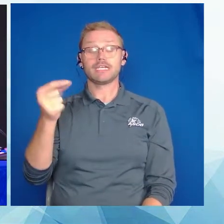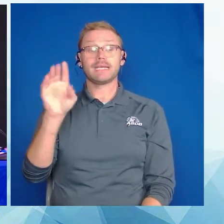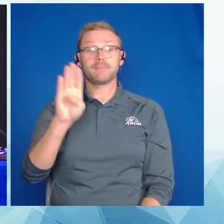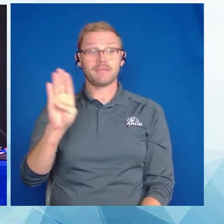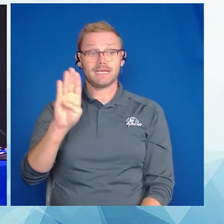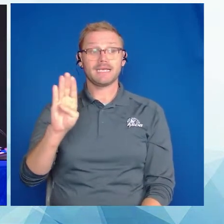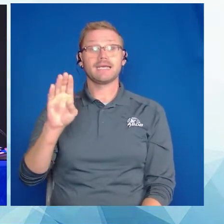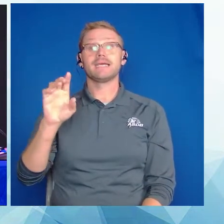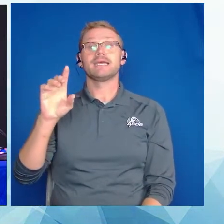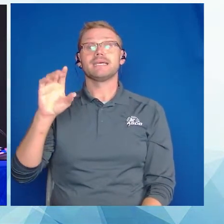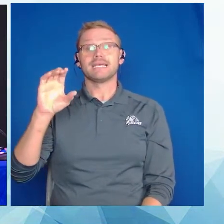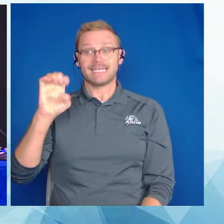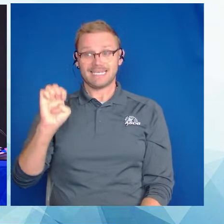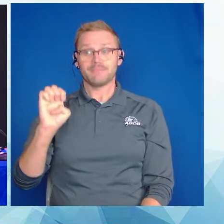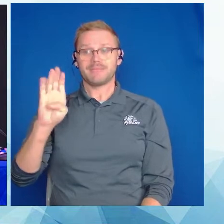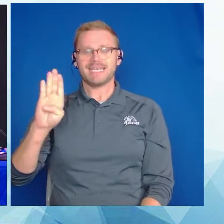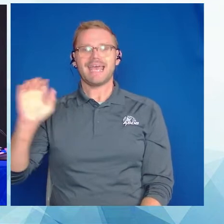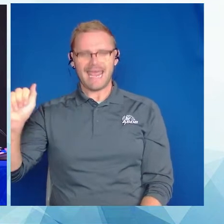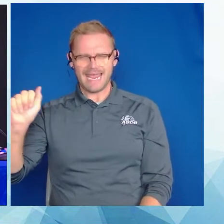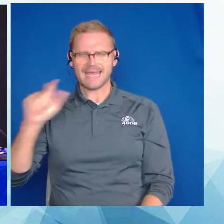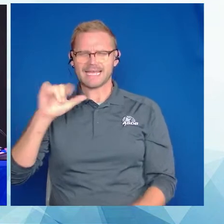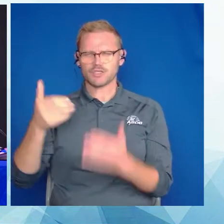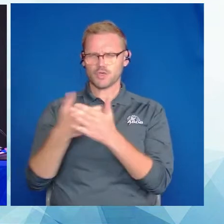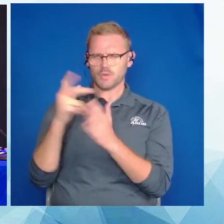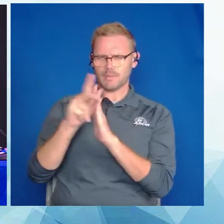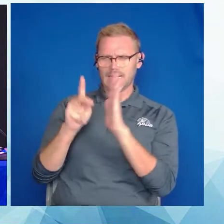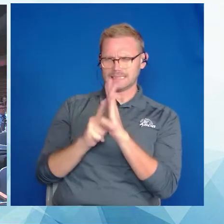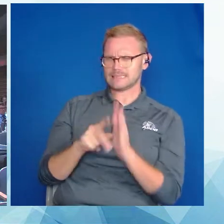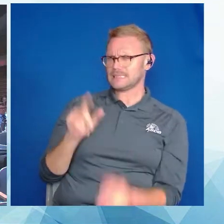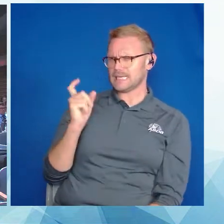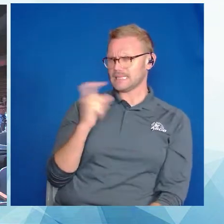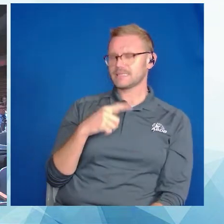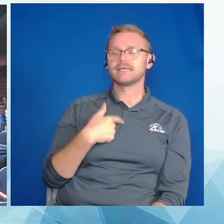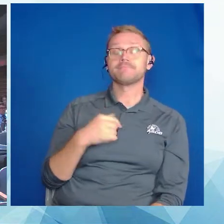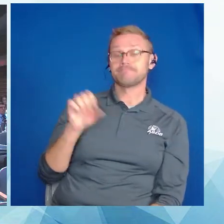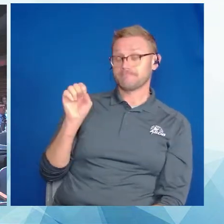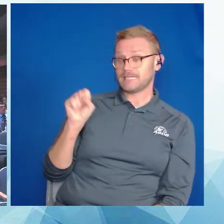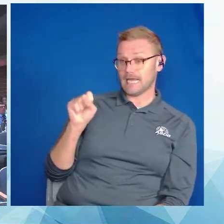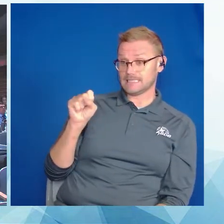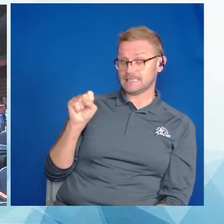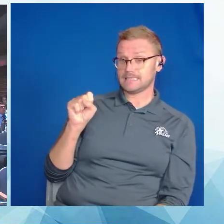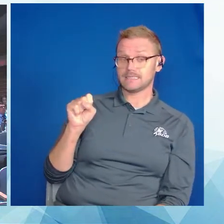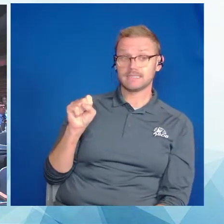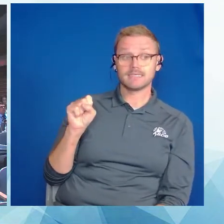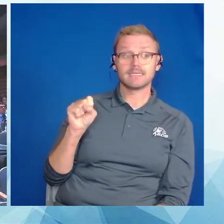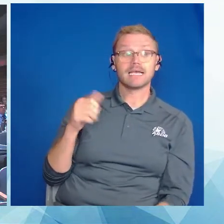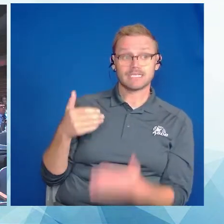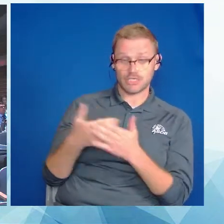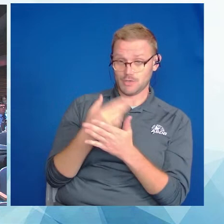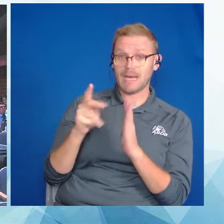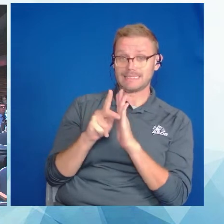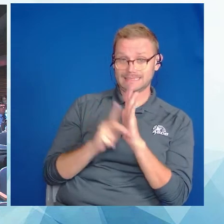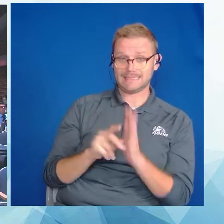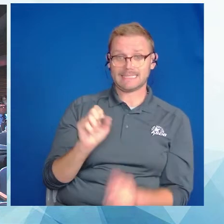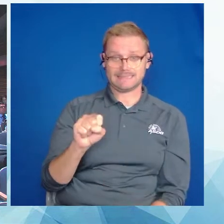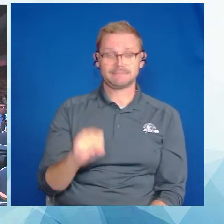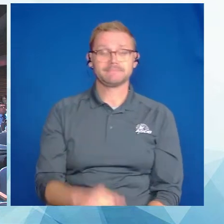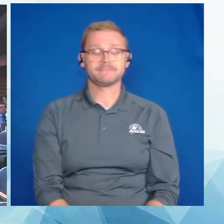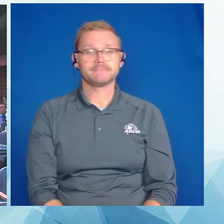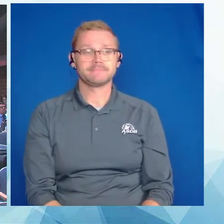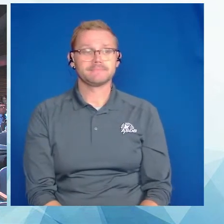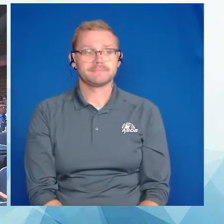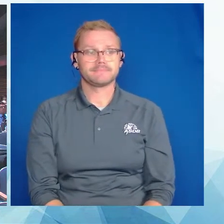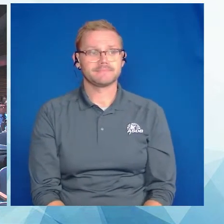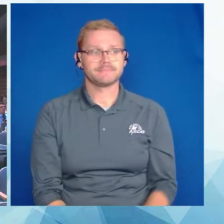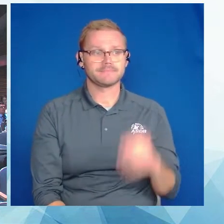brand new policy? Yes, Yes, it is.